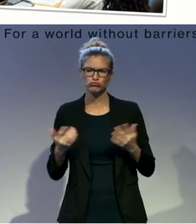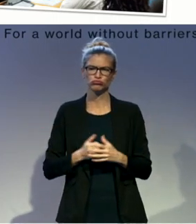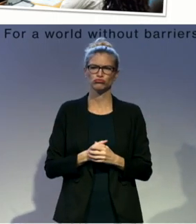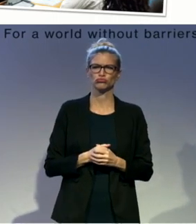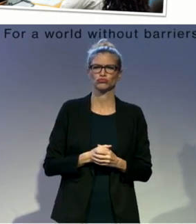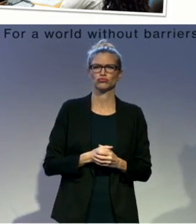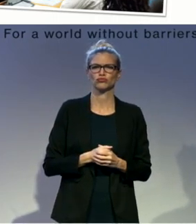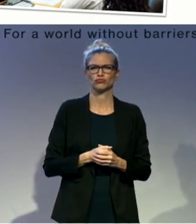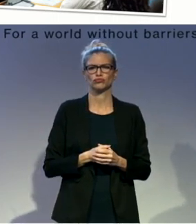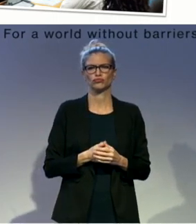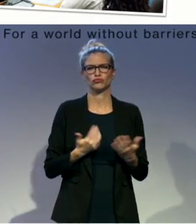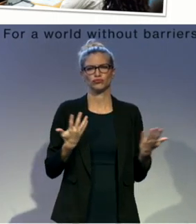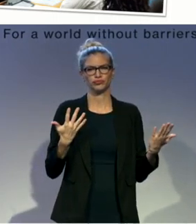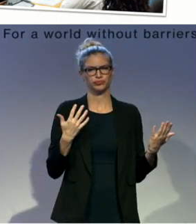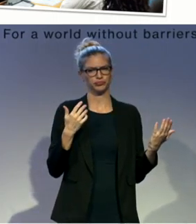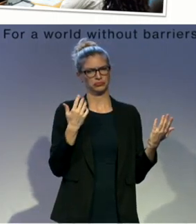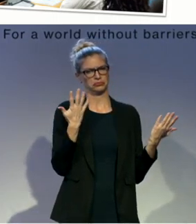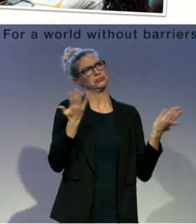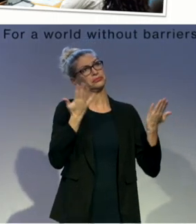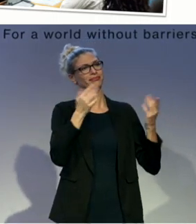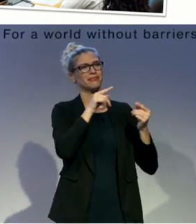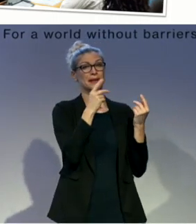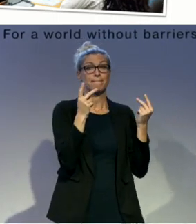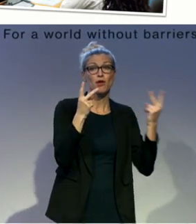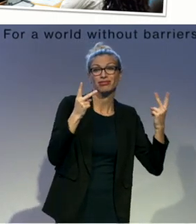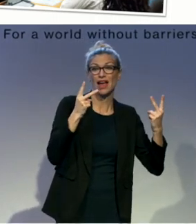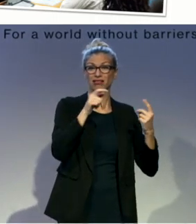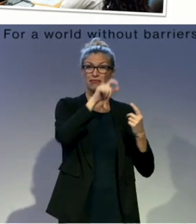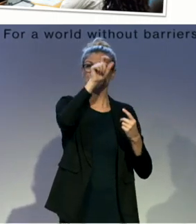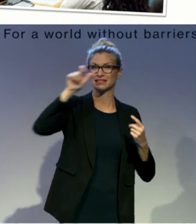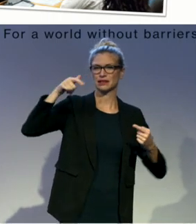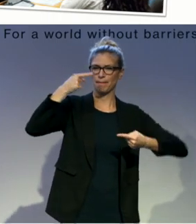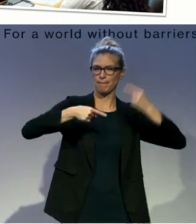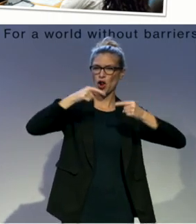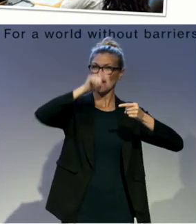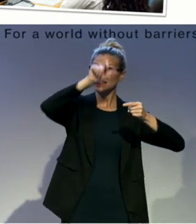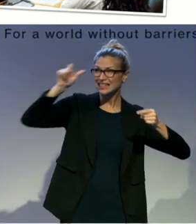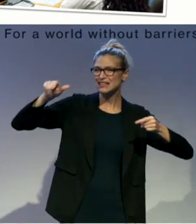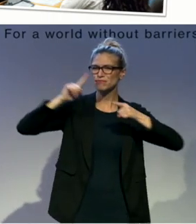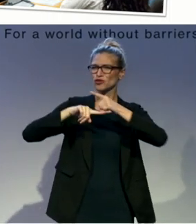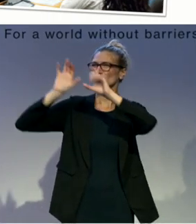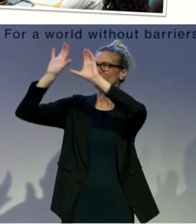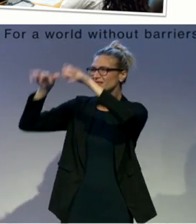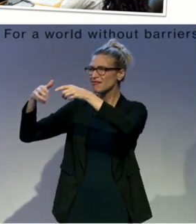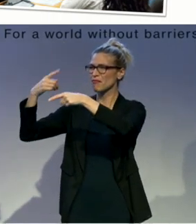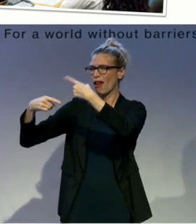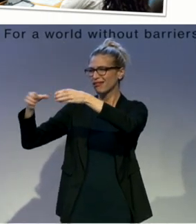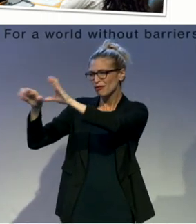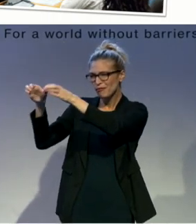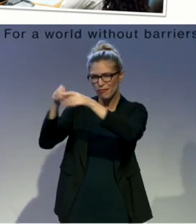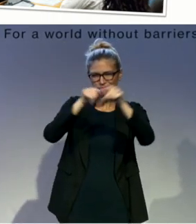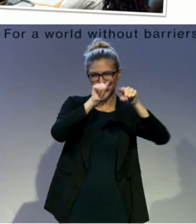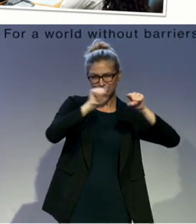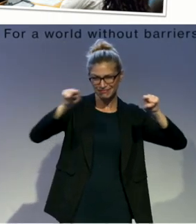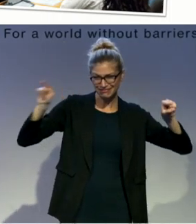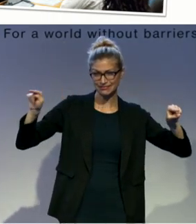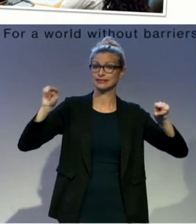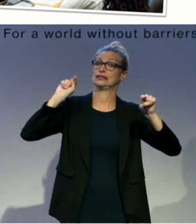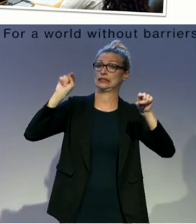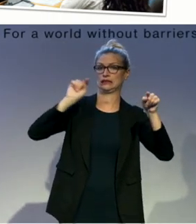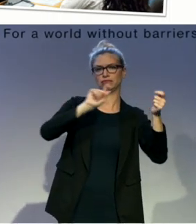political parties make exit to read programs. A